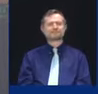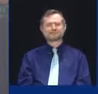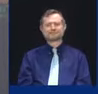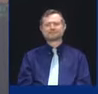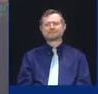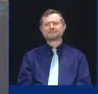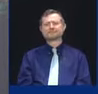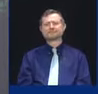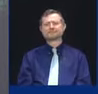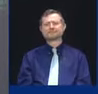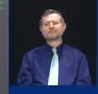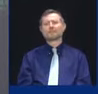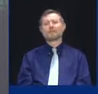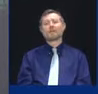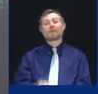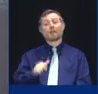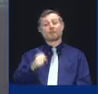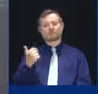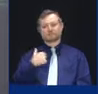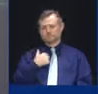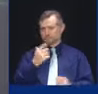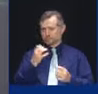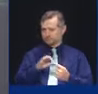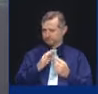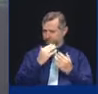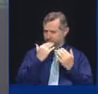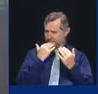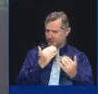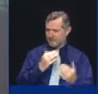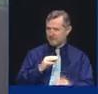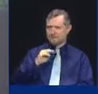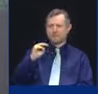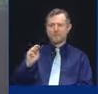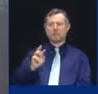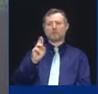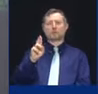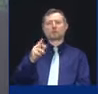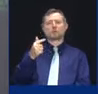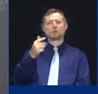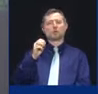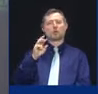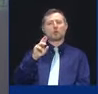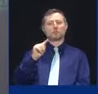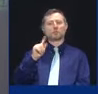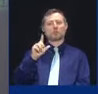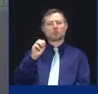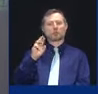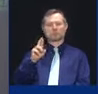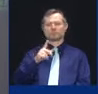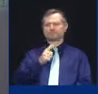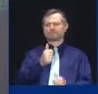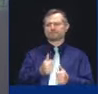A special thanks to Mr. Eric Gertler, President and CEO of Empire State Development.